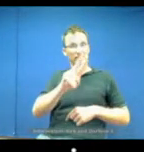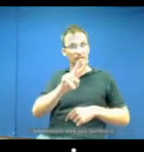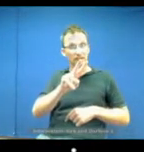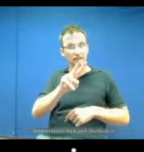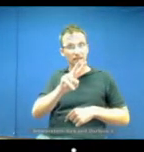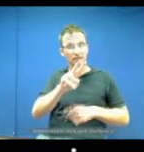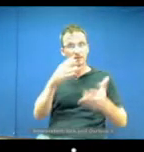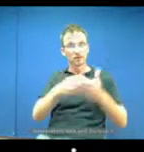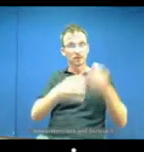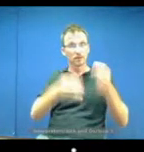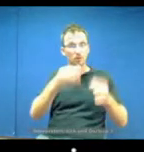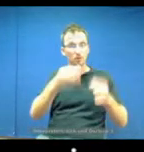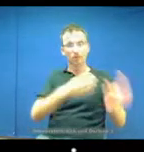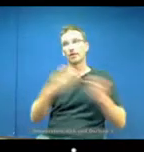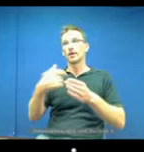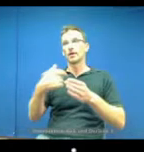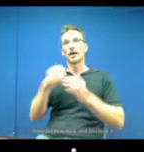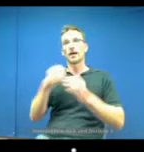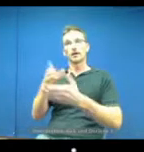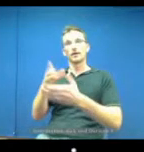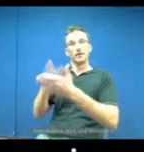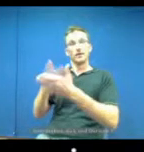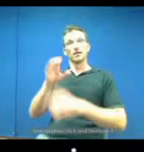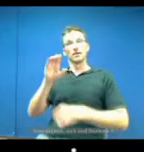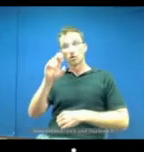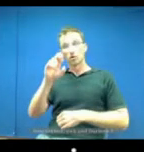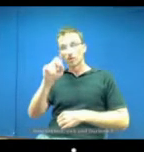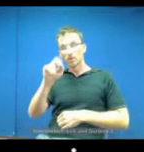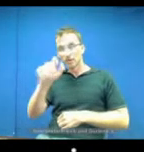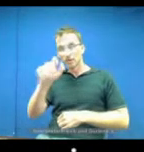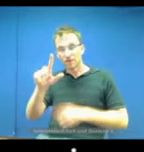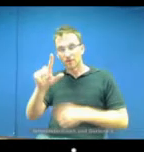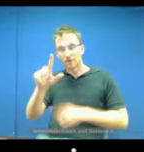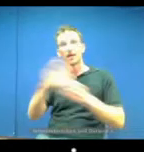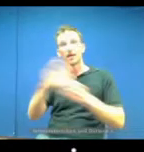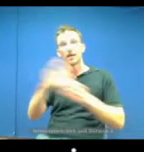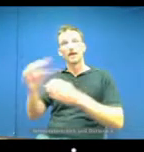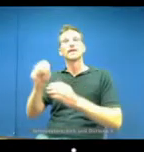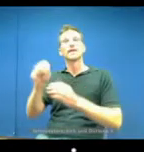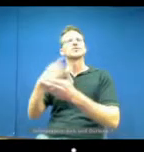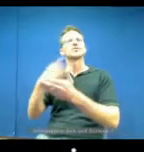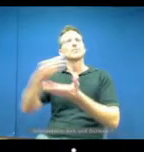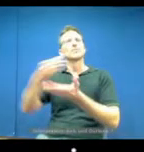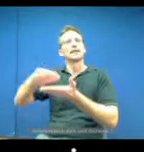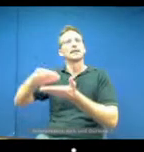criminal charges, and you could also sue for money damages if necessary.